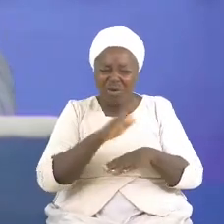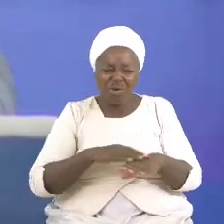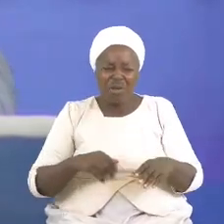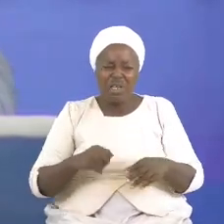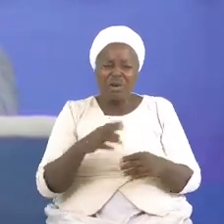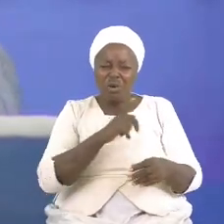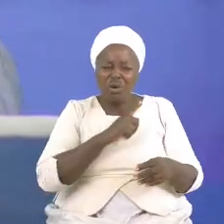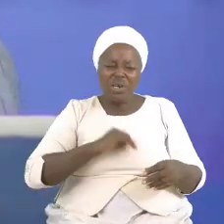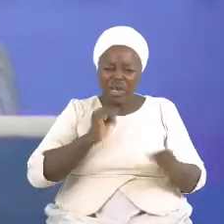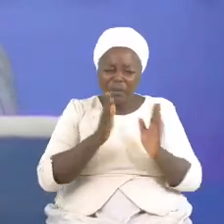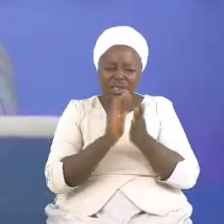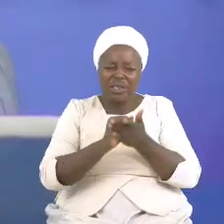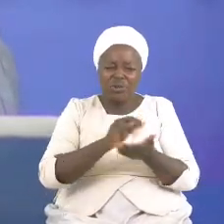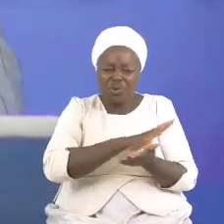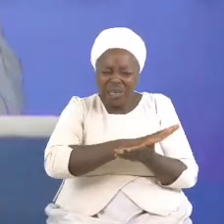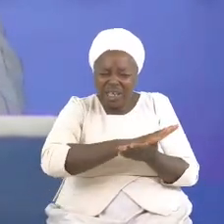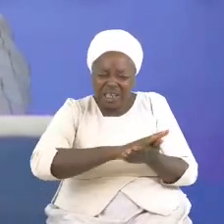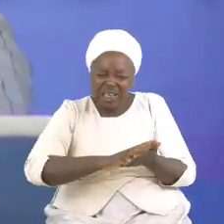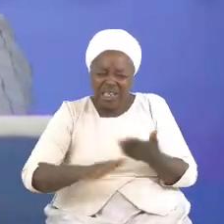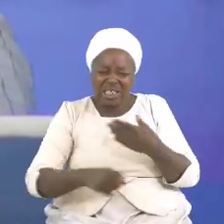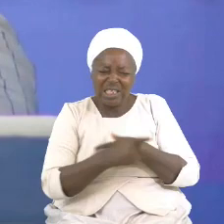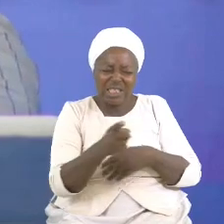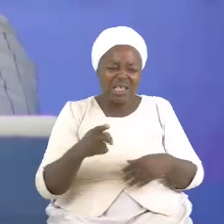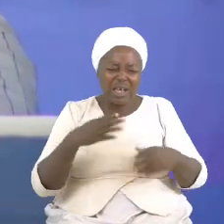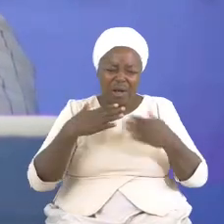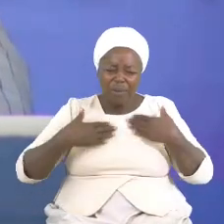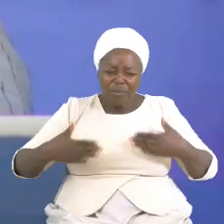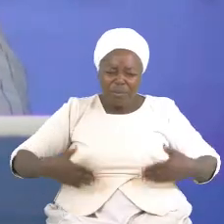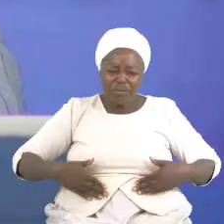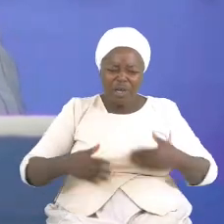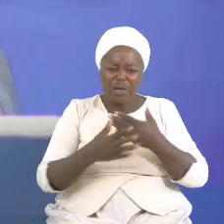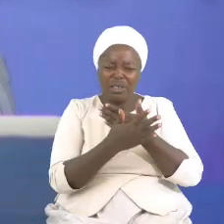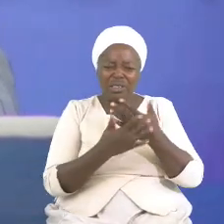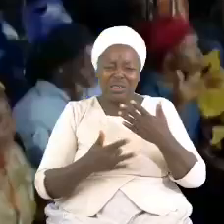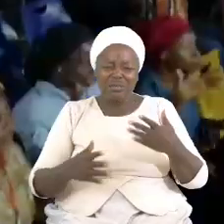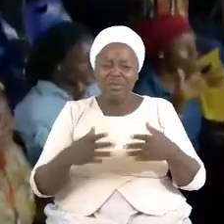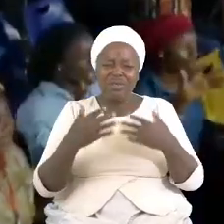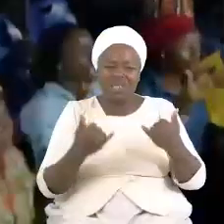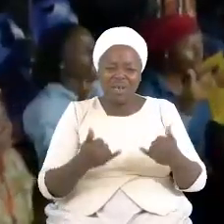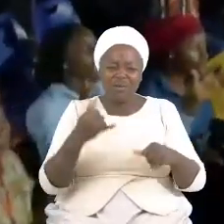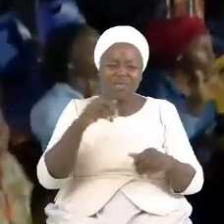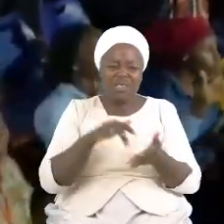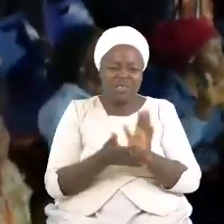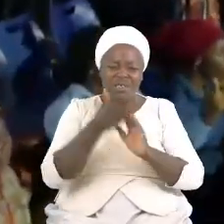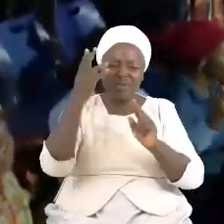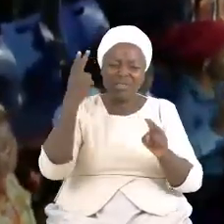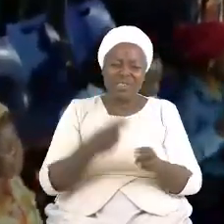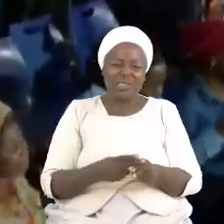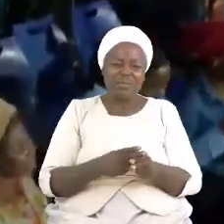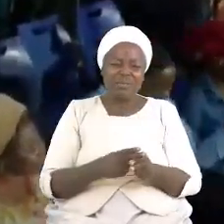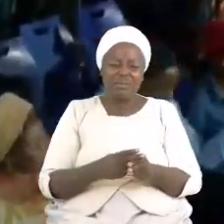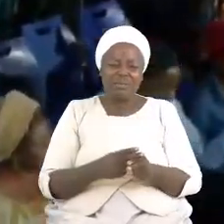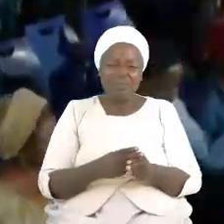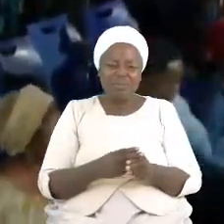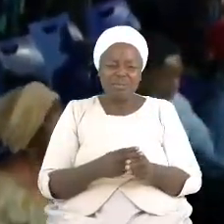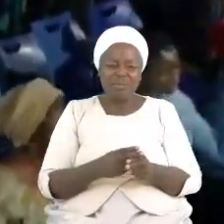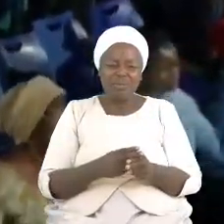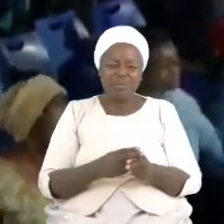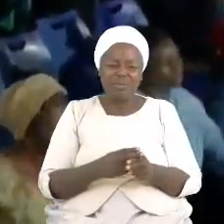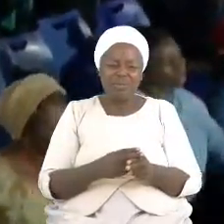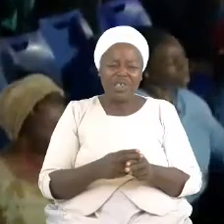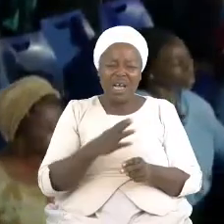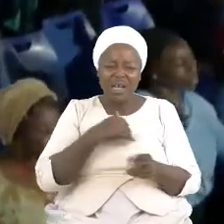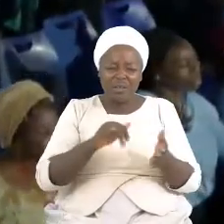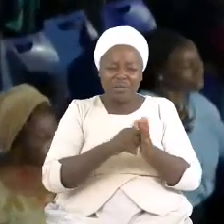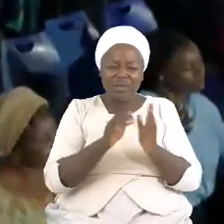their blood system, everything to be healed now in Jesus' name. And this issue of blood,